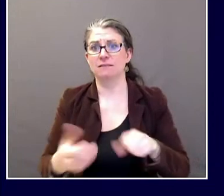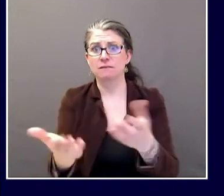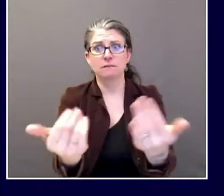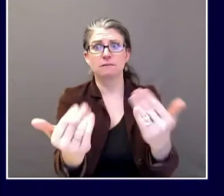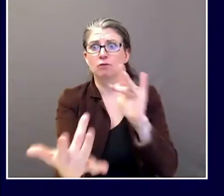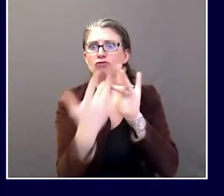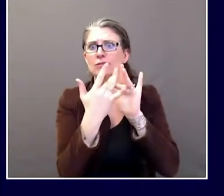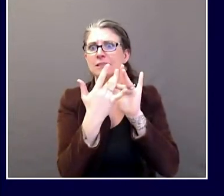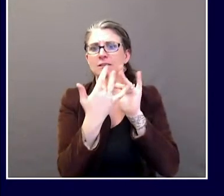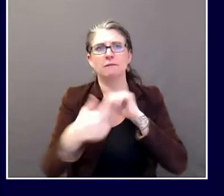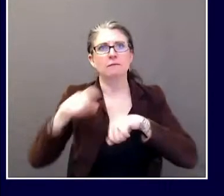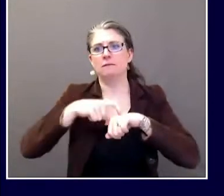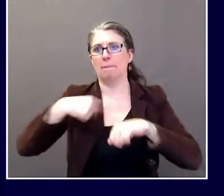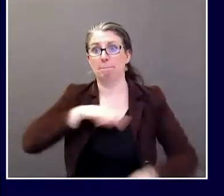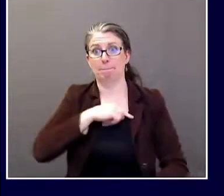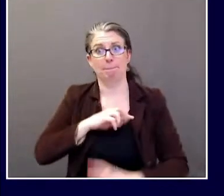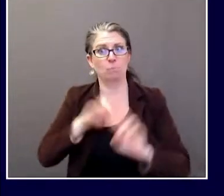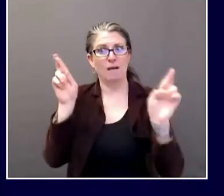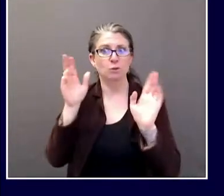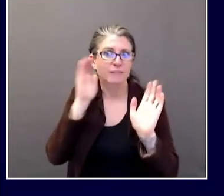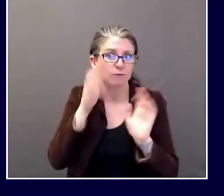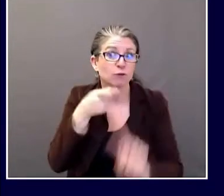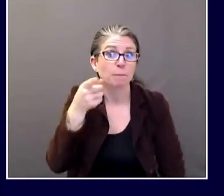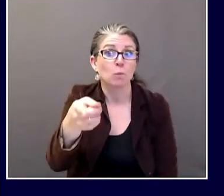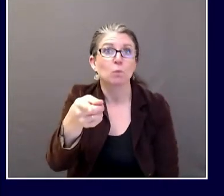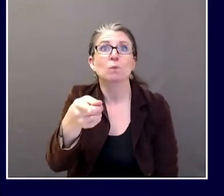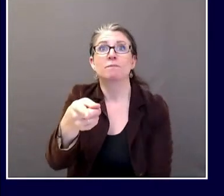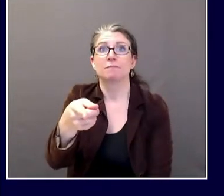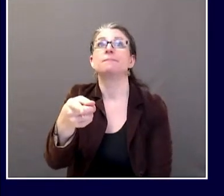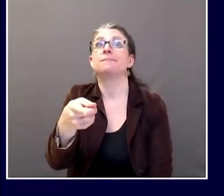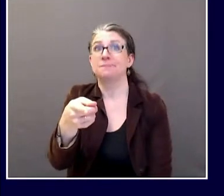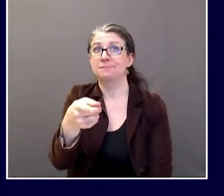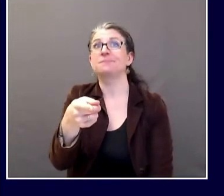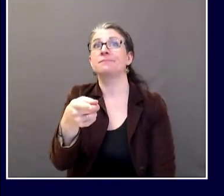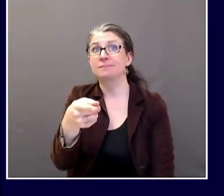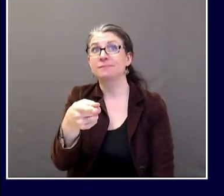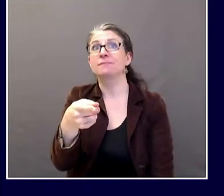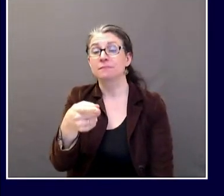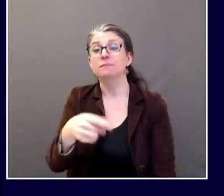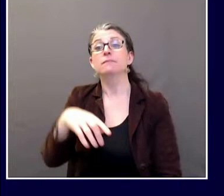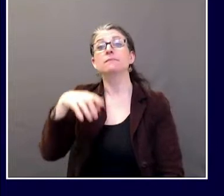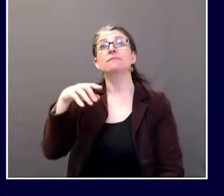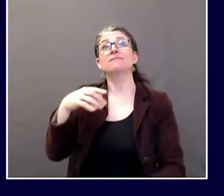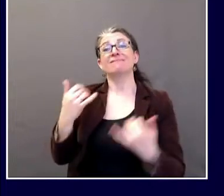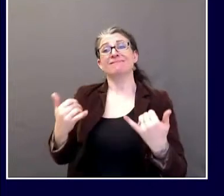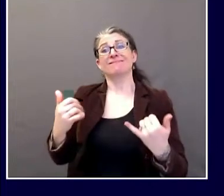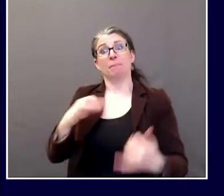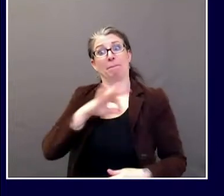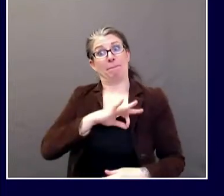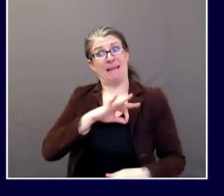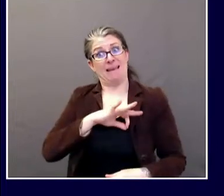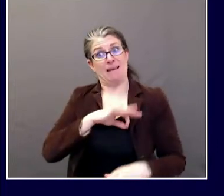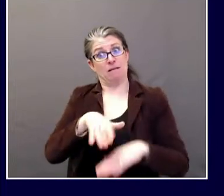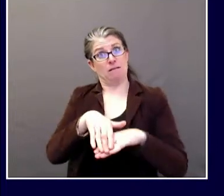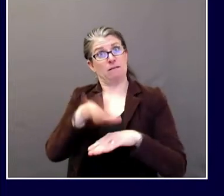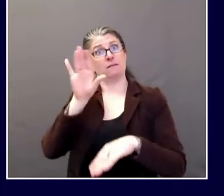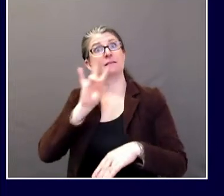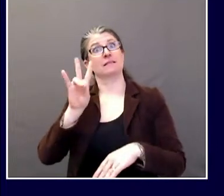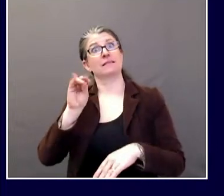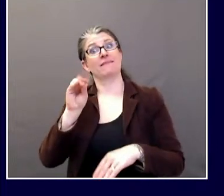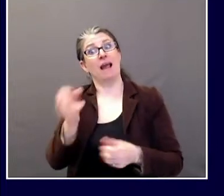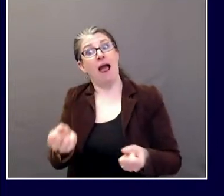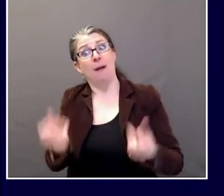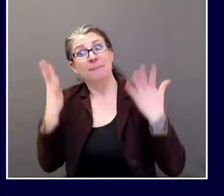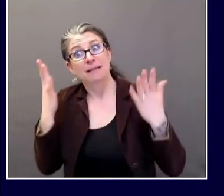people alone in Maine who are 70 and over, you see right off the bat that there are many more people who wish to be vaccinated than we have